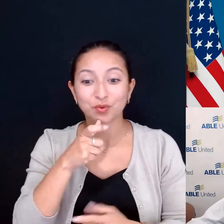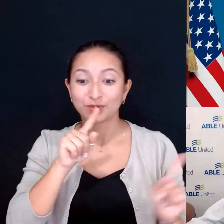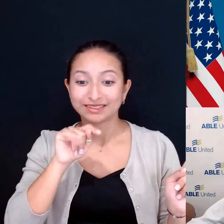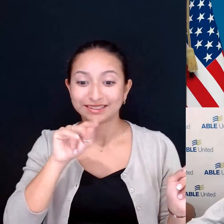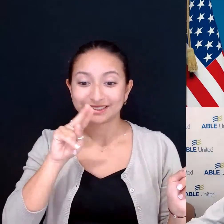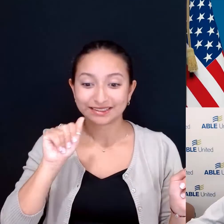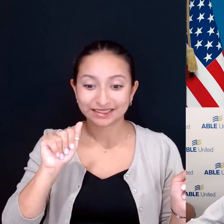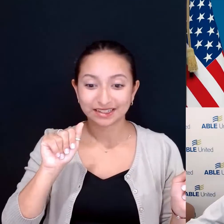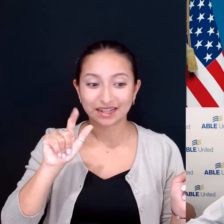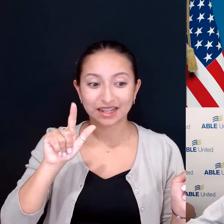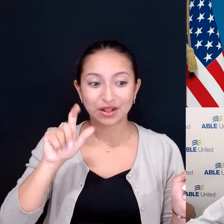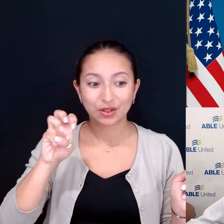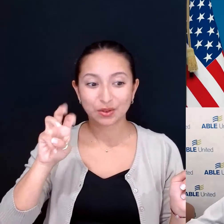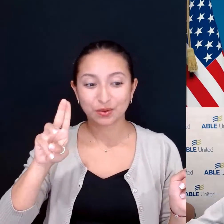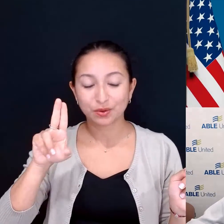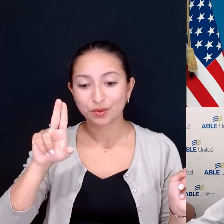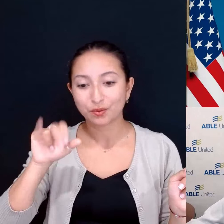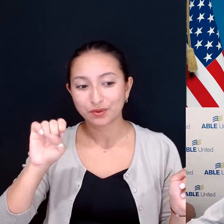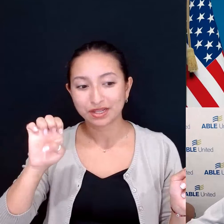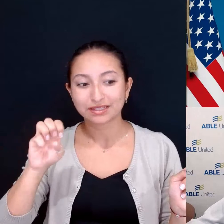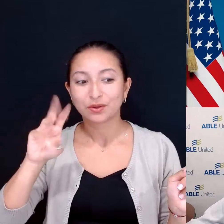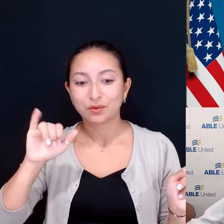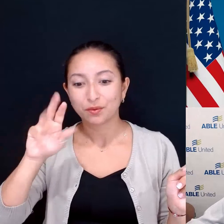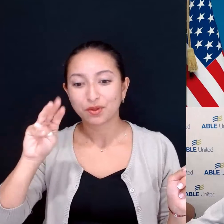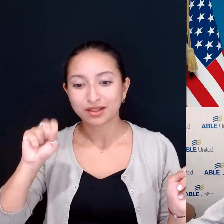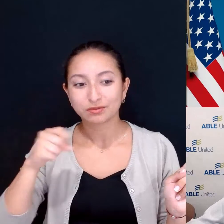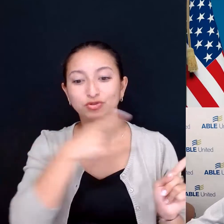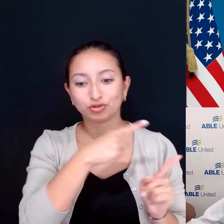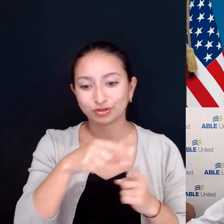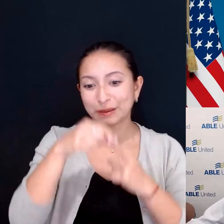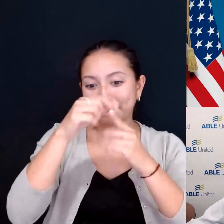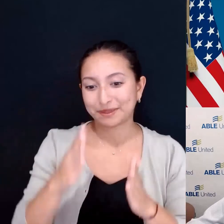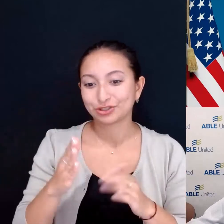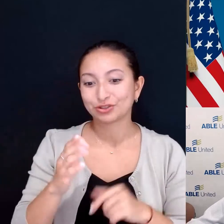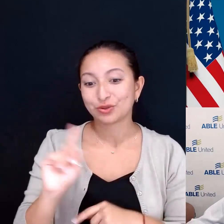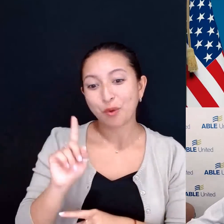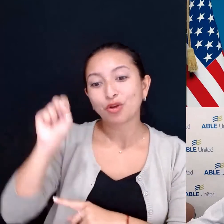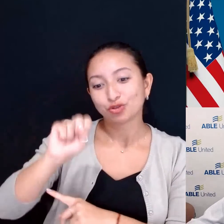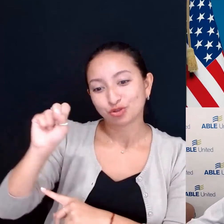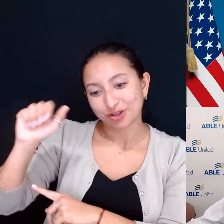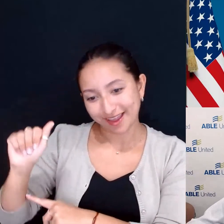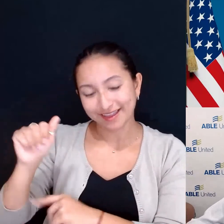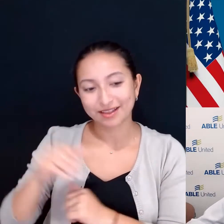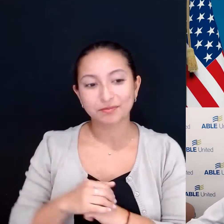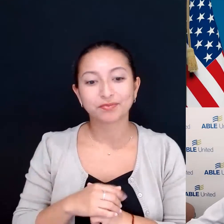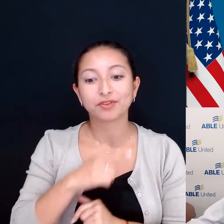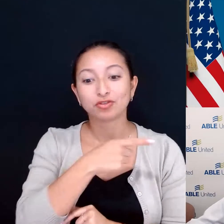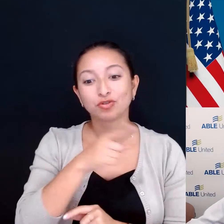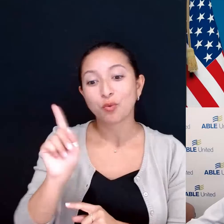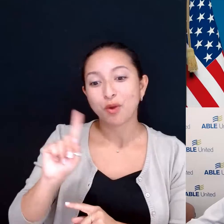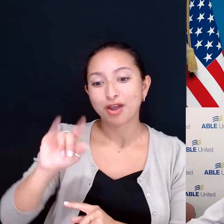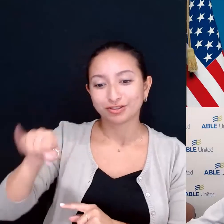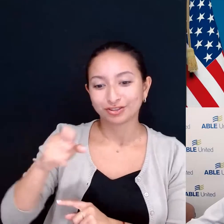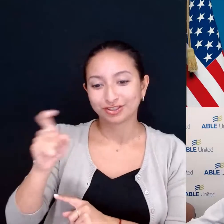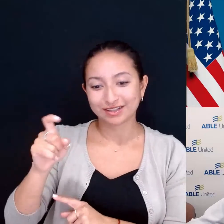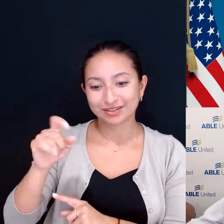is a public affairs specialist at the Social Security Administration. She's based out of Jacksonville, if I'm correct.